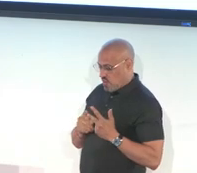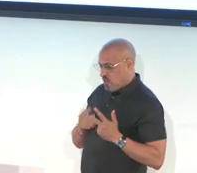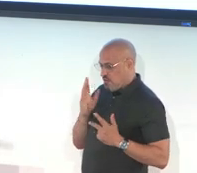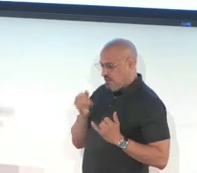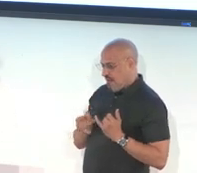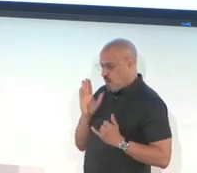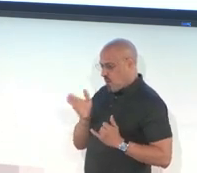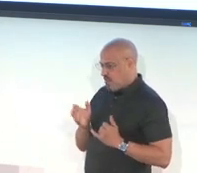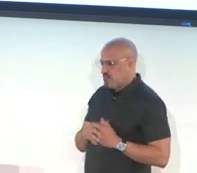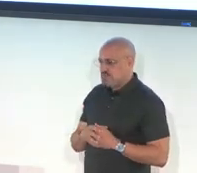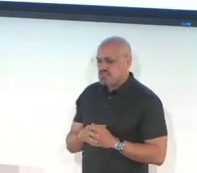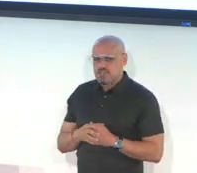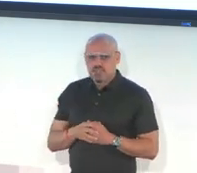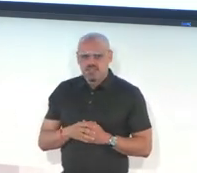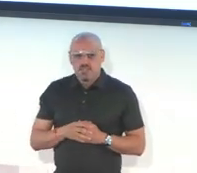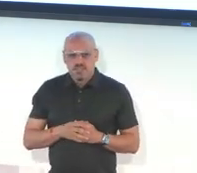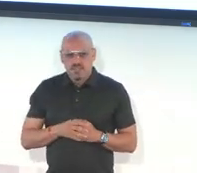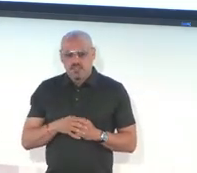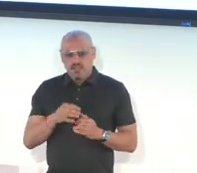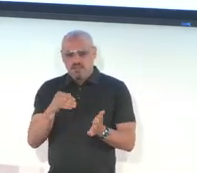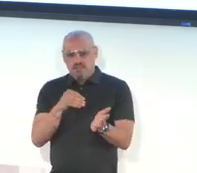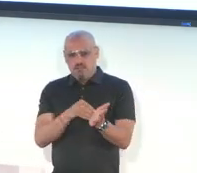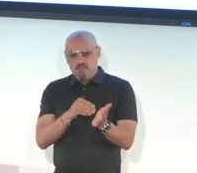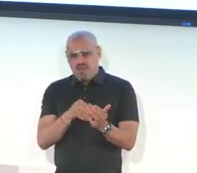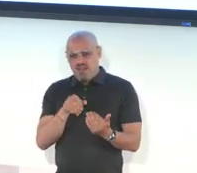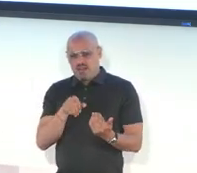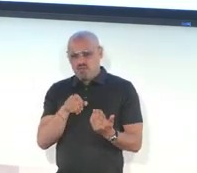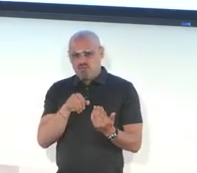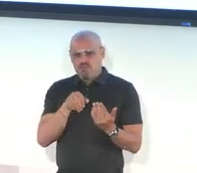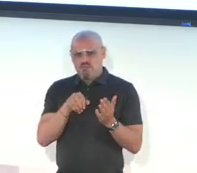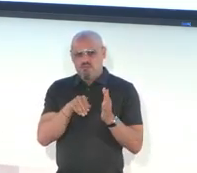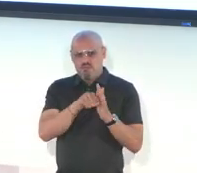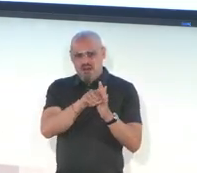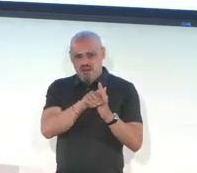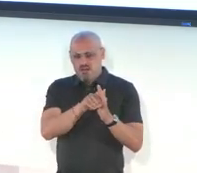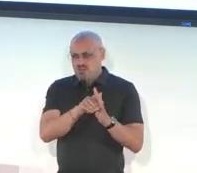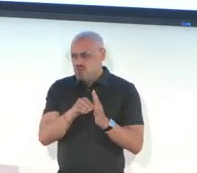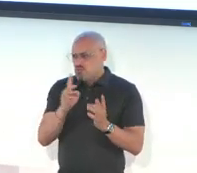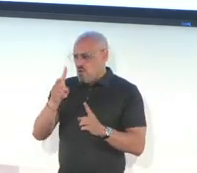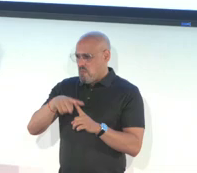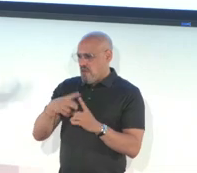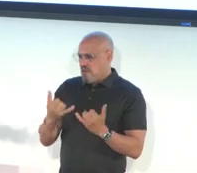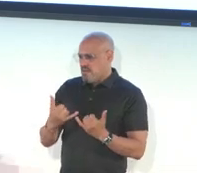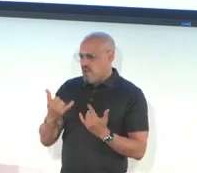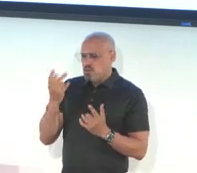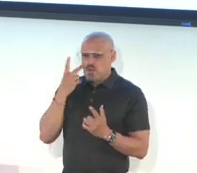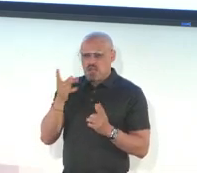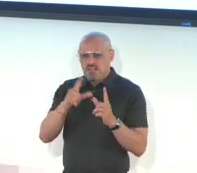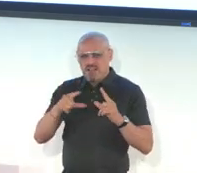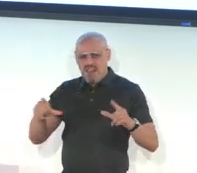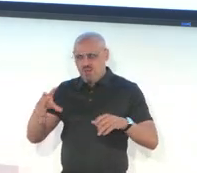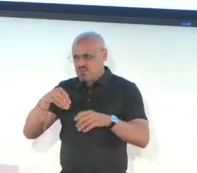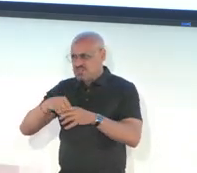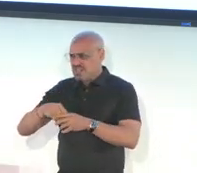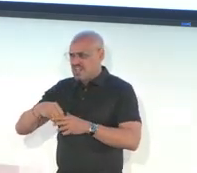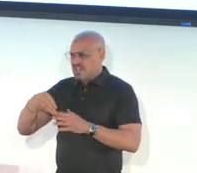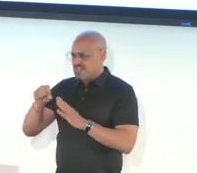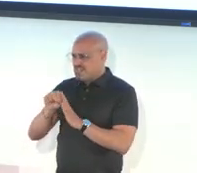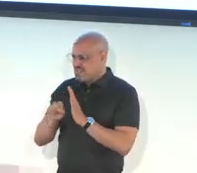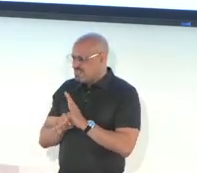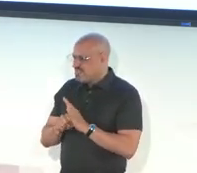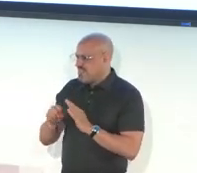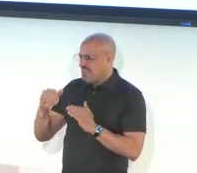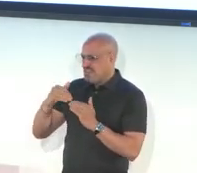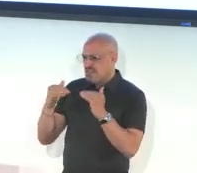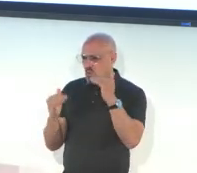it. So the medical model is how we quite often work at the moment. If you look at the language, even within the states, within the